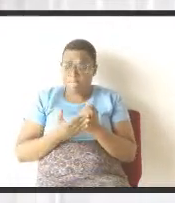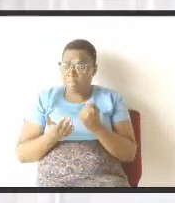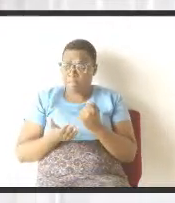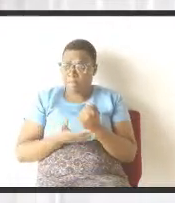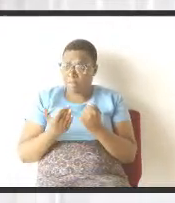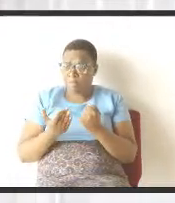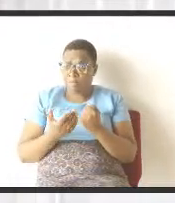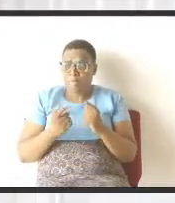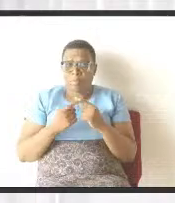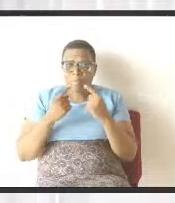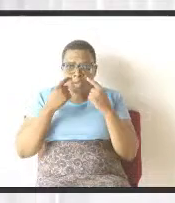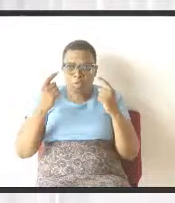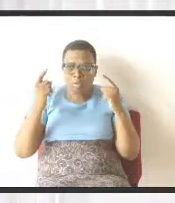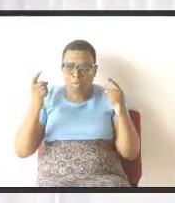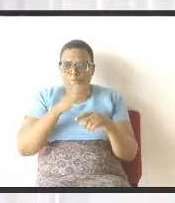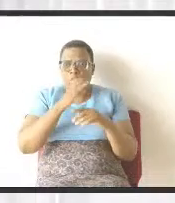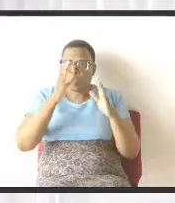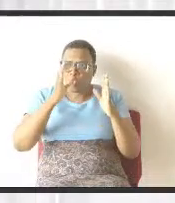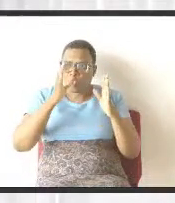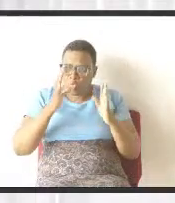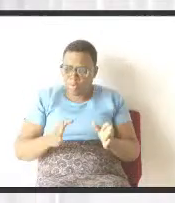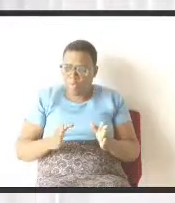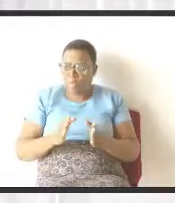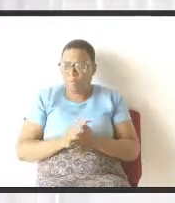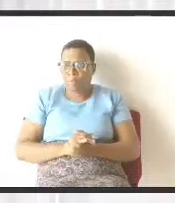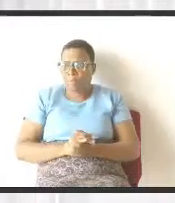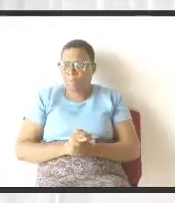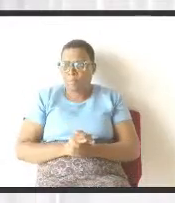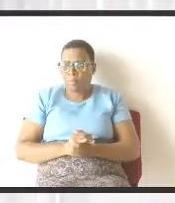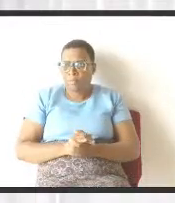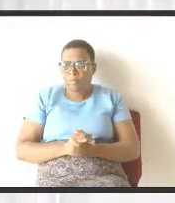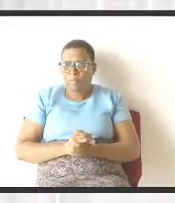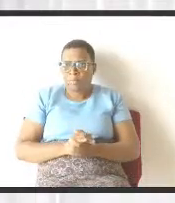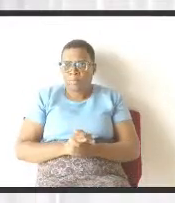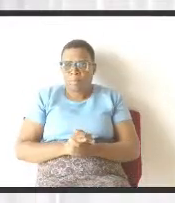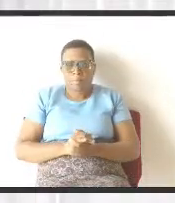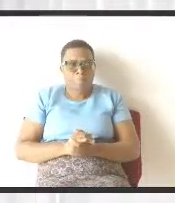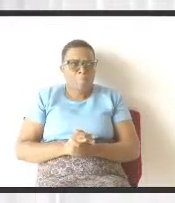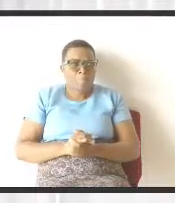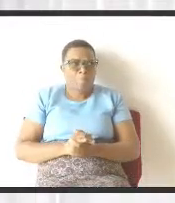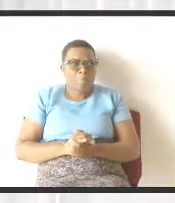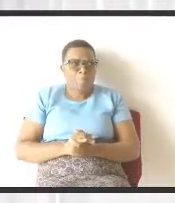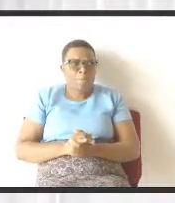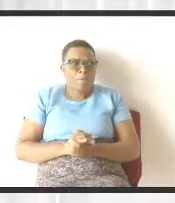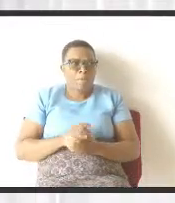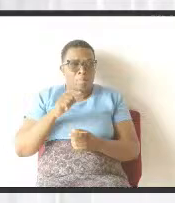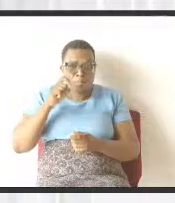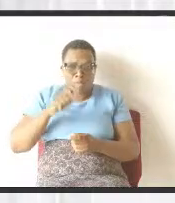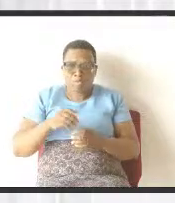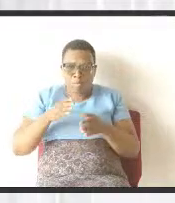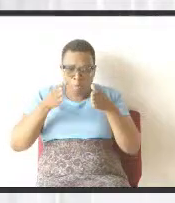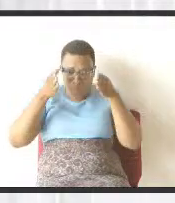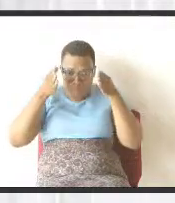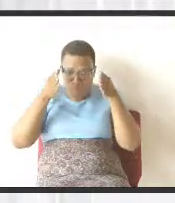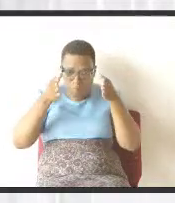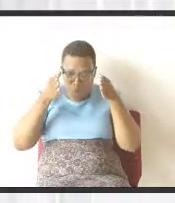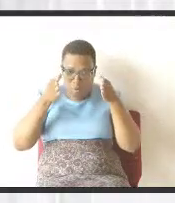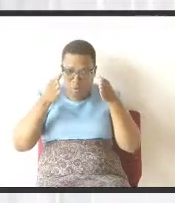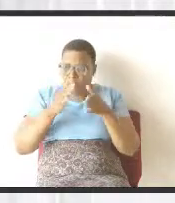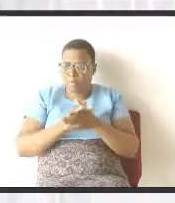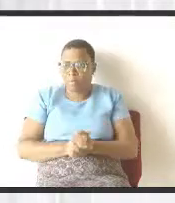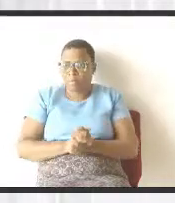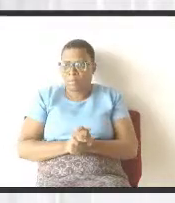to be a successful Christian. It involves what? Discipline, focus,